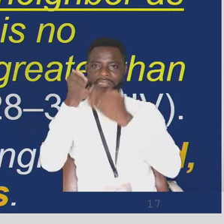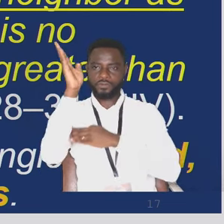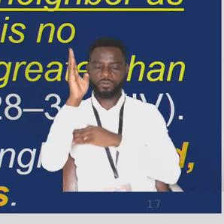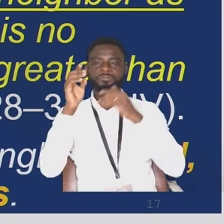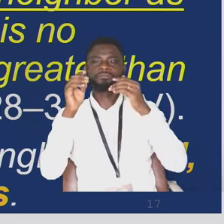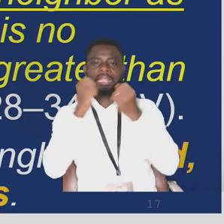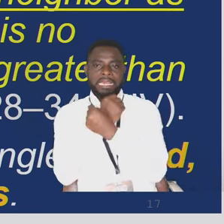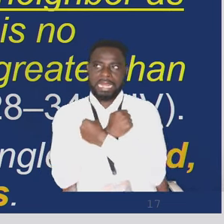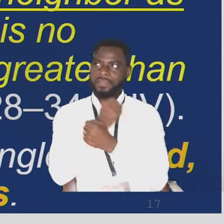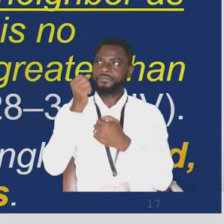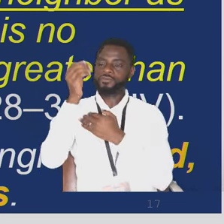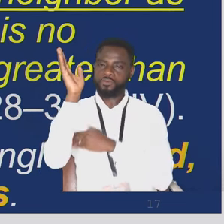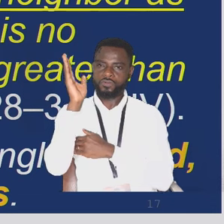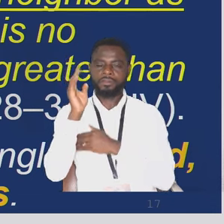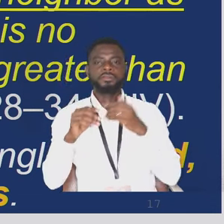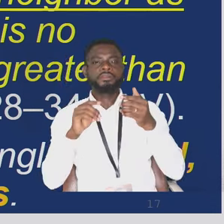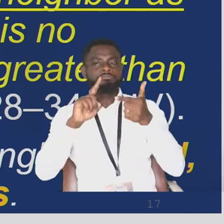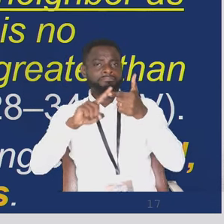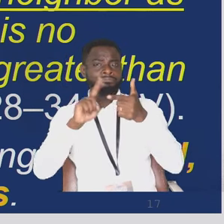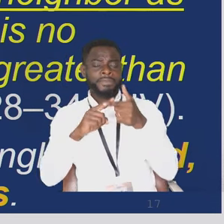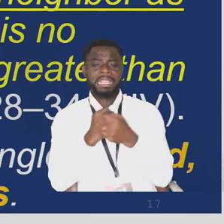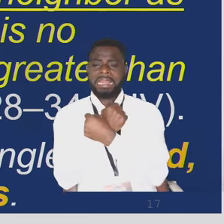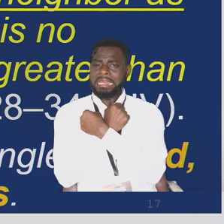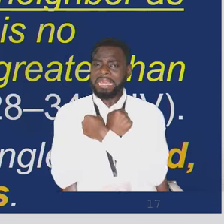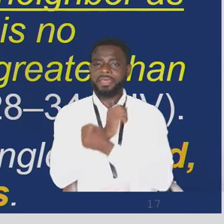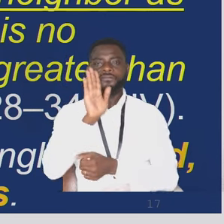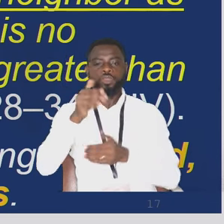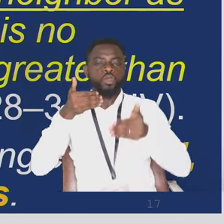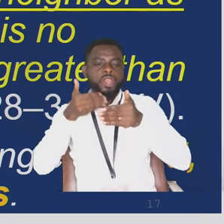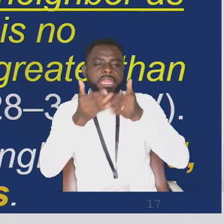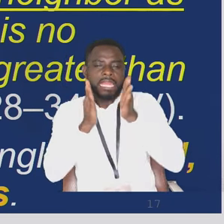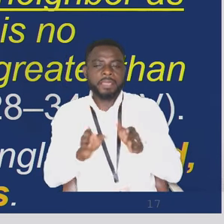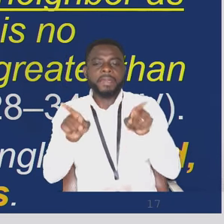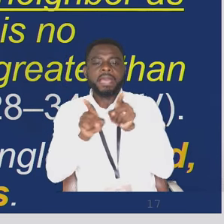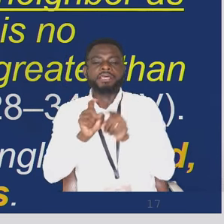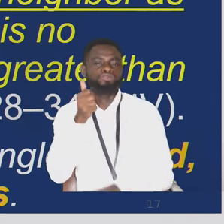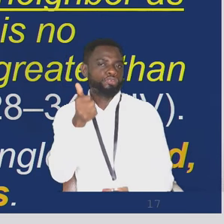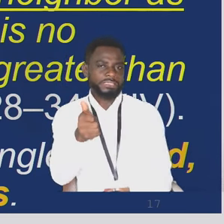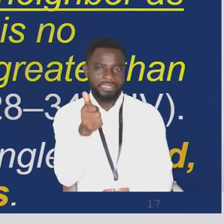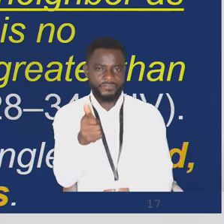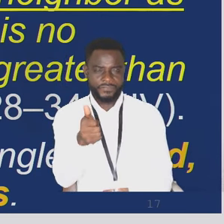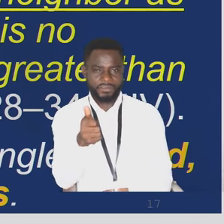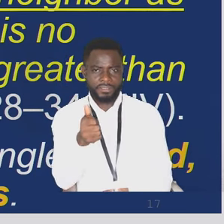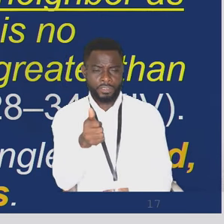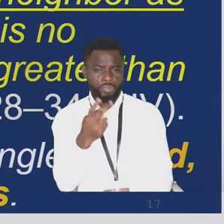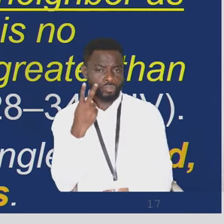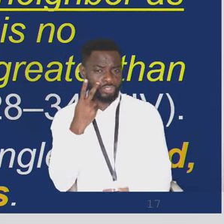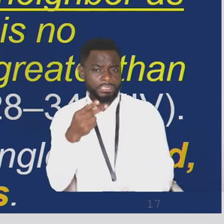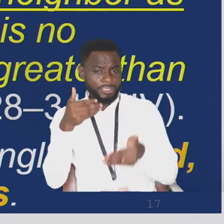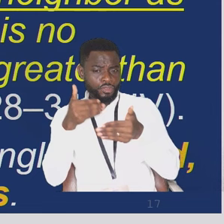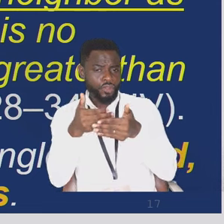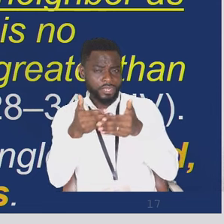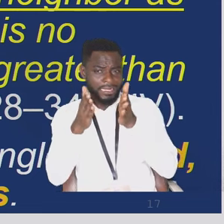is love your neighbor as yourself. So here you see your neighbor, that is